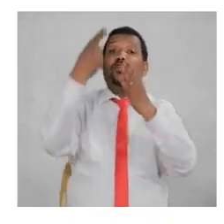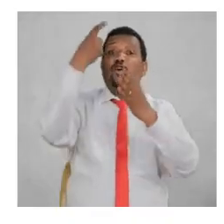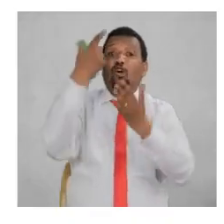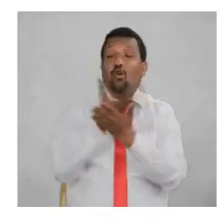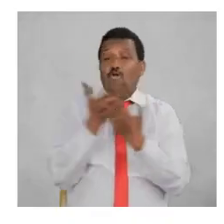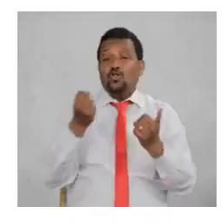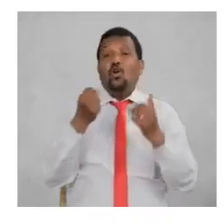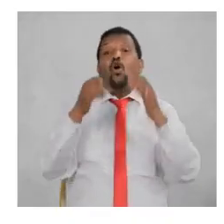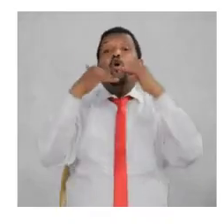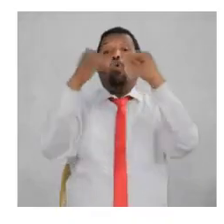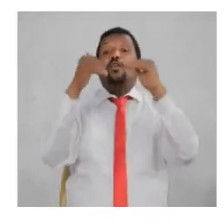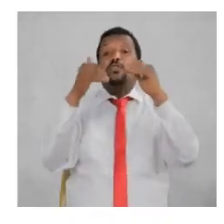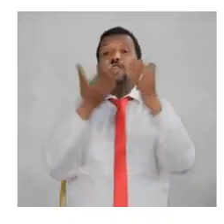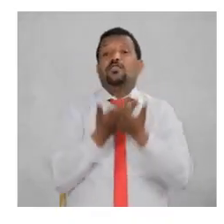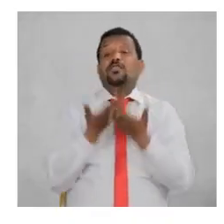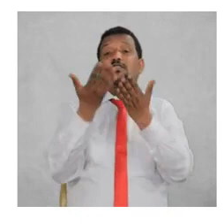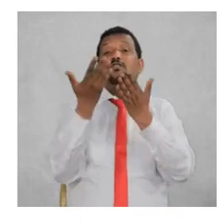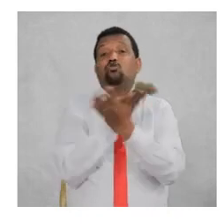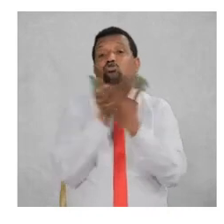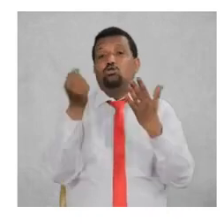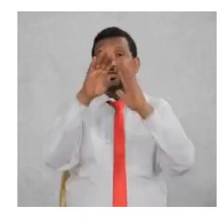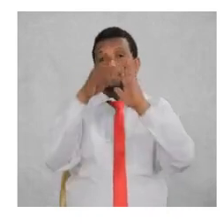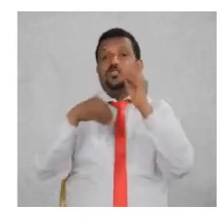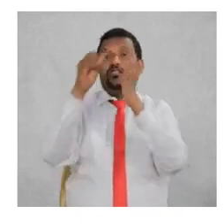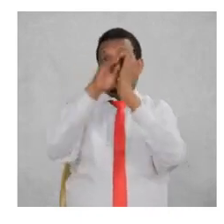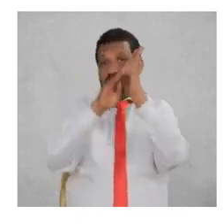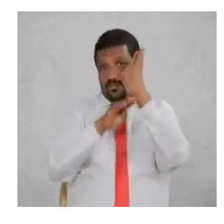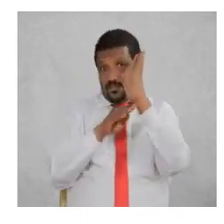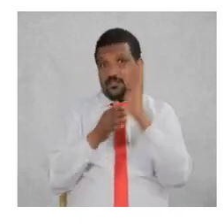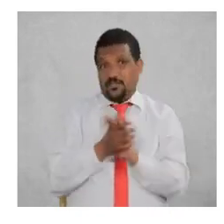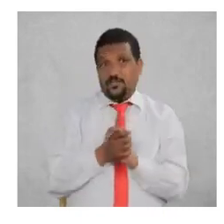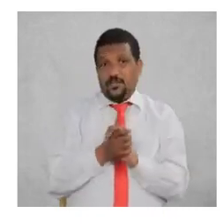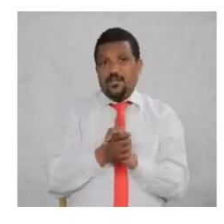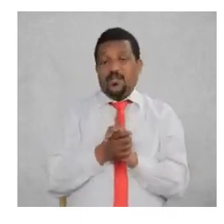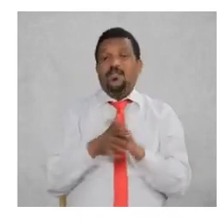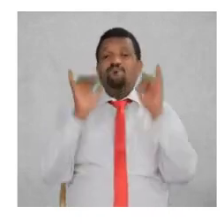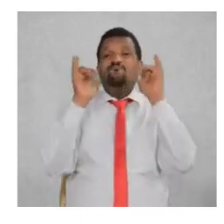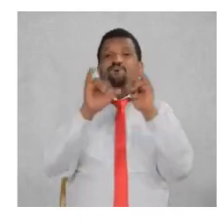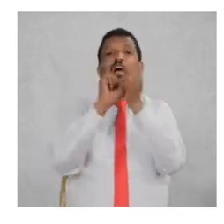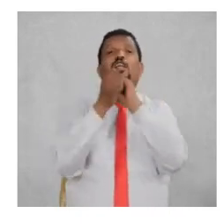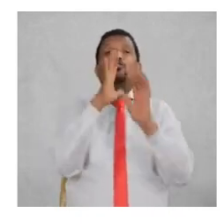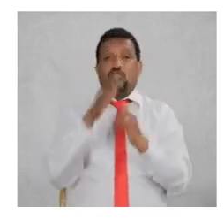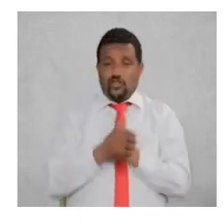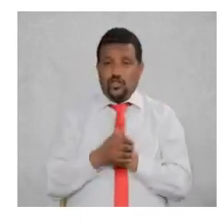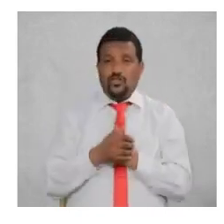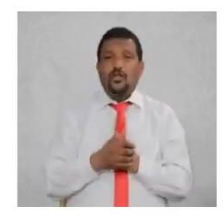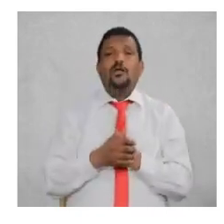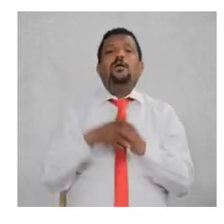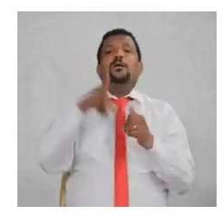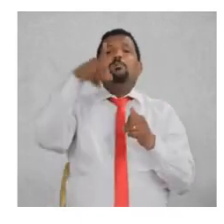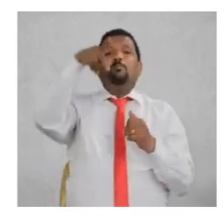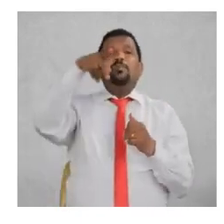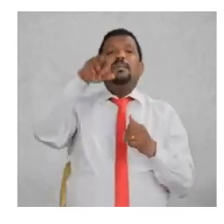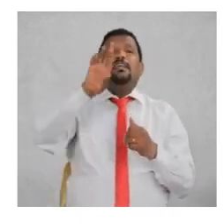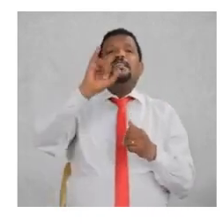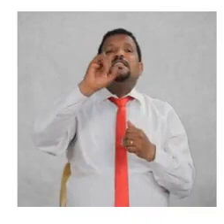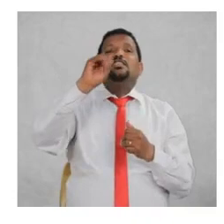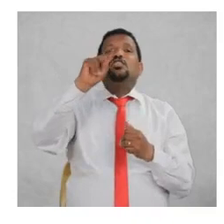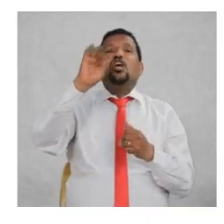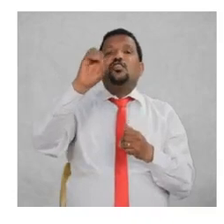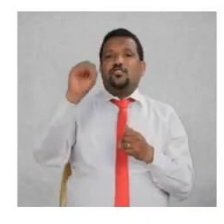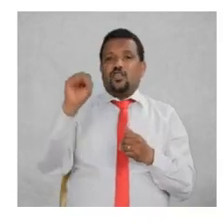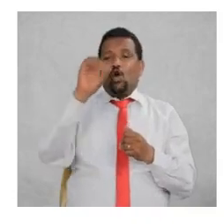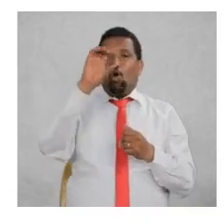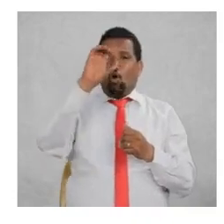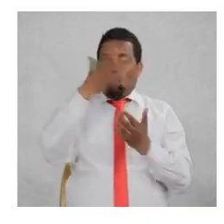quantity demanded for given good may increase or remains unchanged. Prestigious goods are against the law